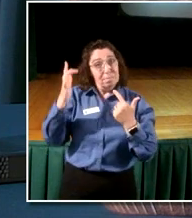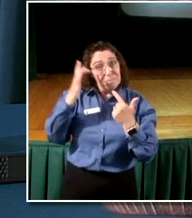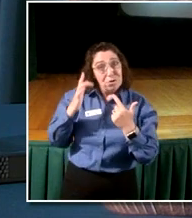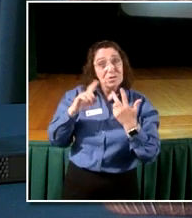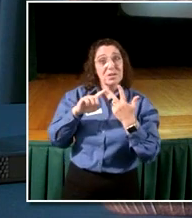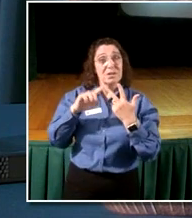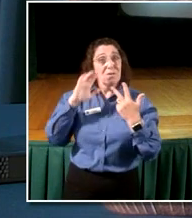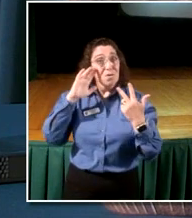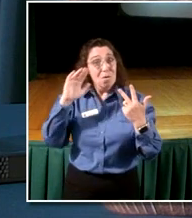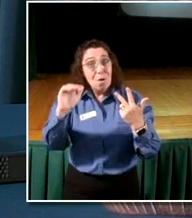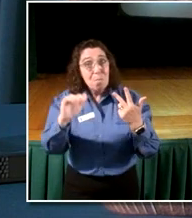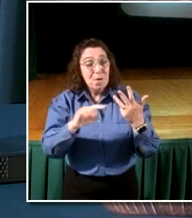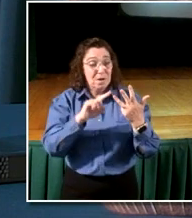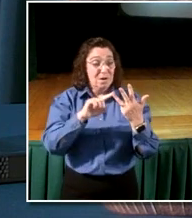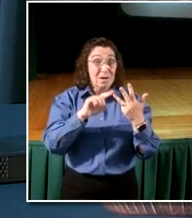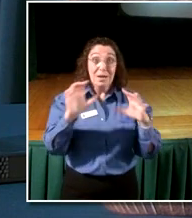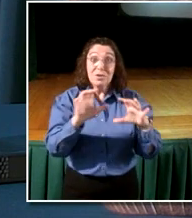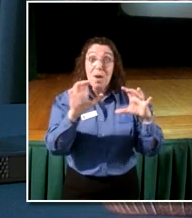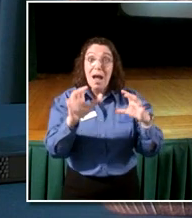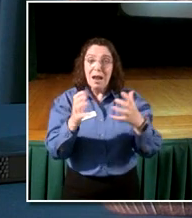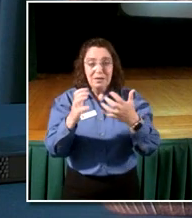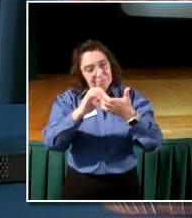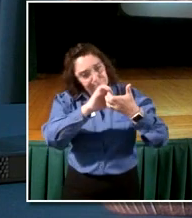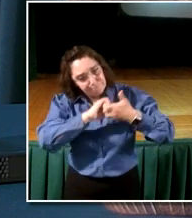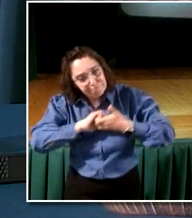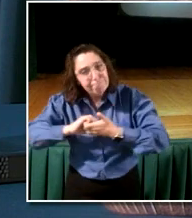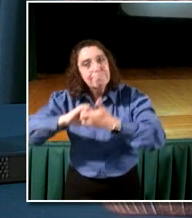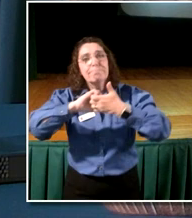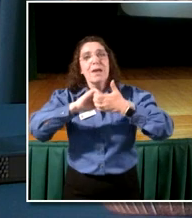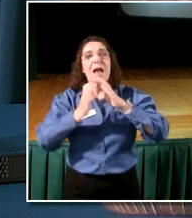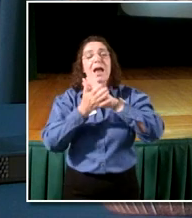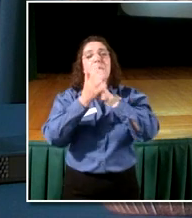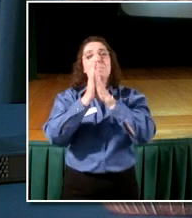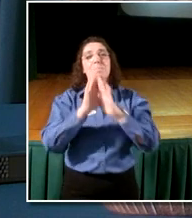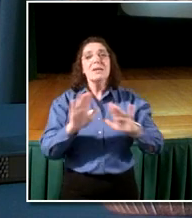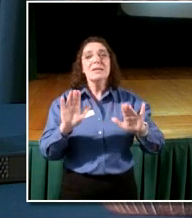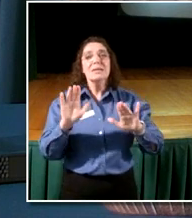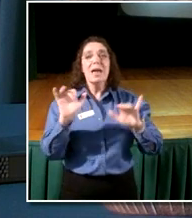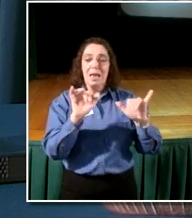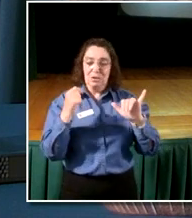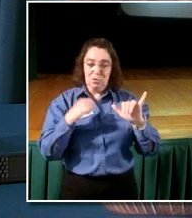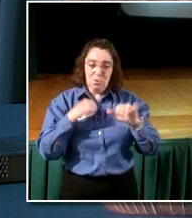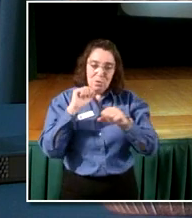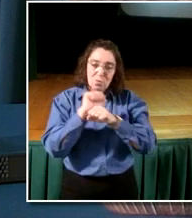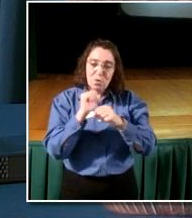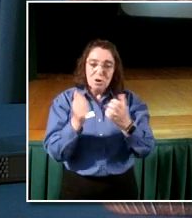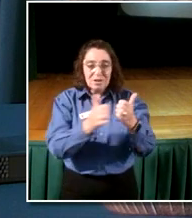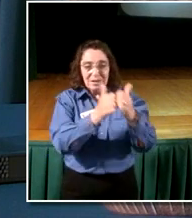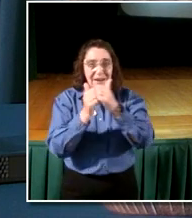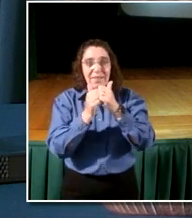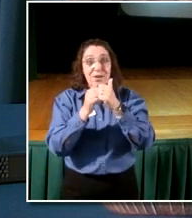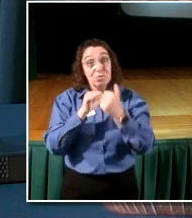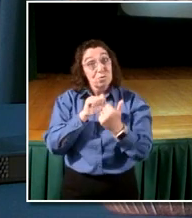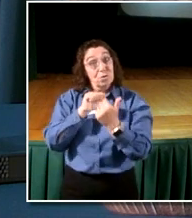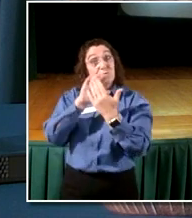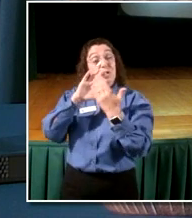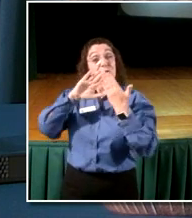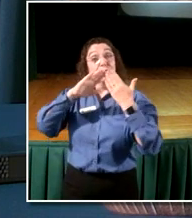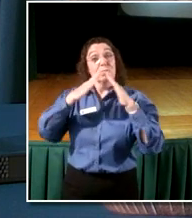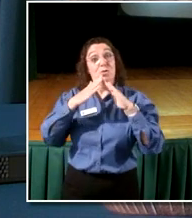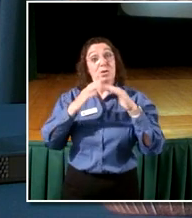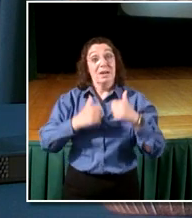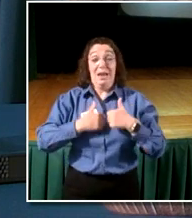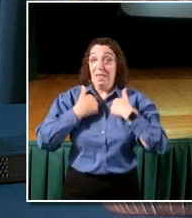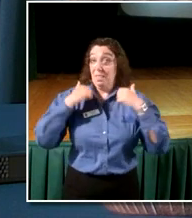hope, and to act in unity and peace as we work together to address community and life